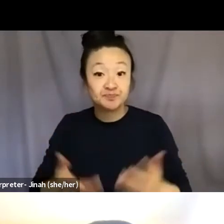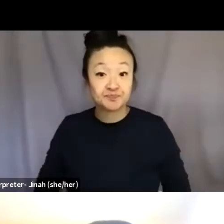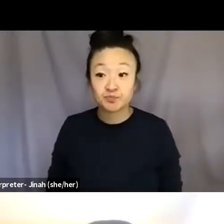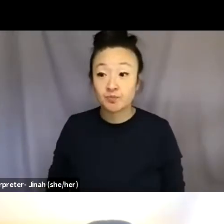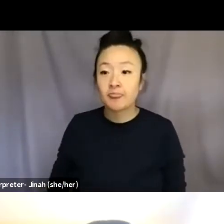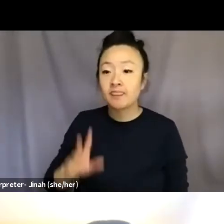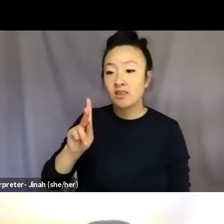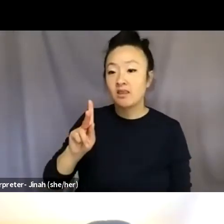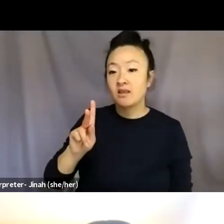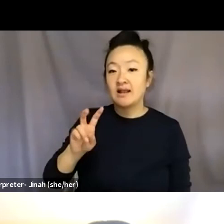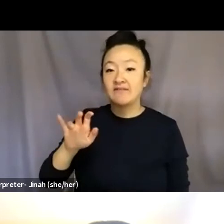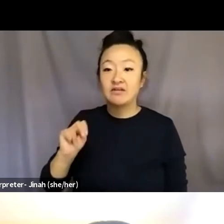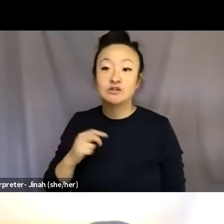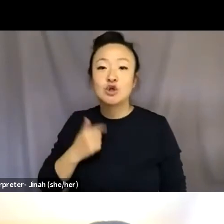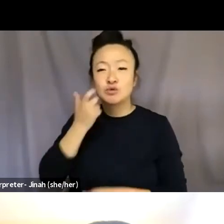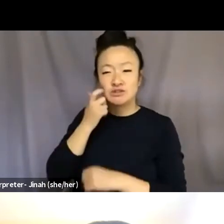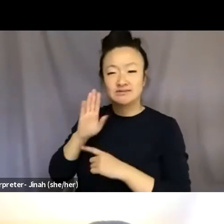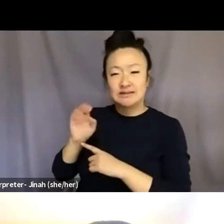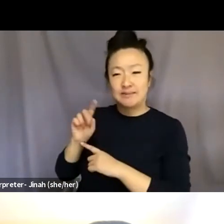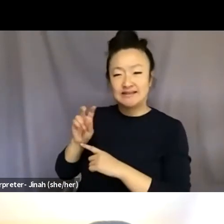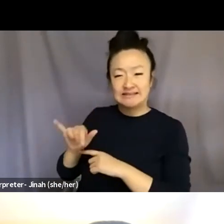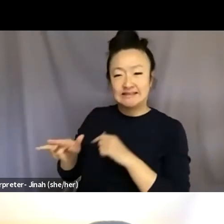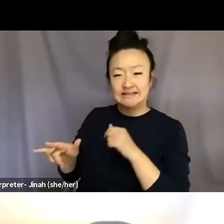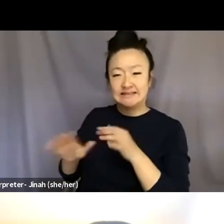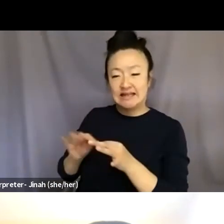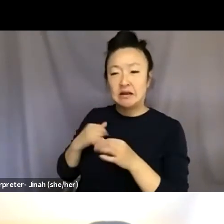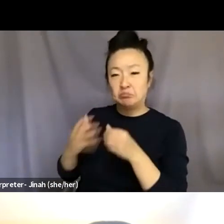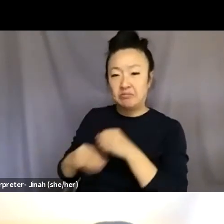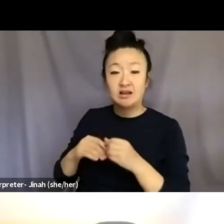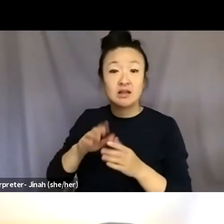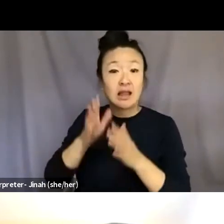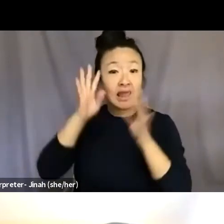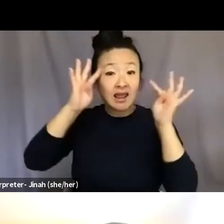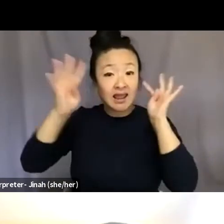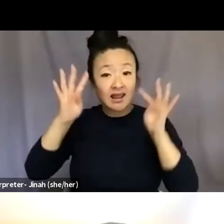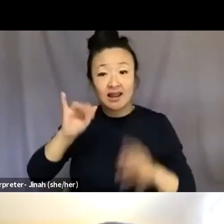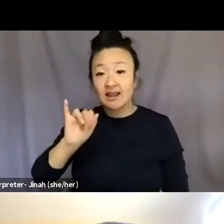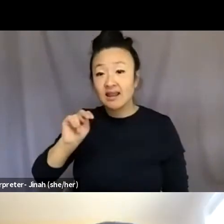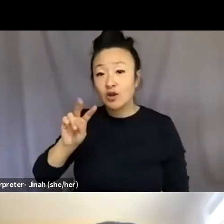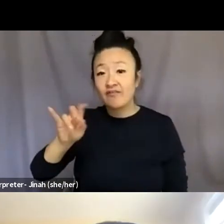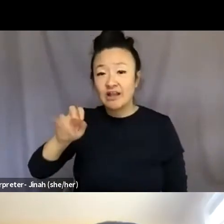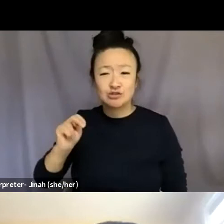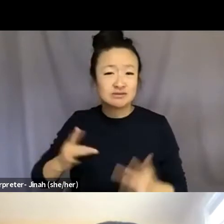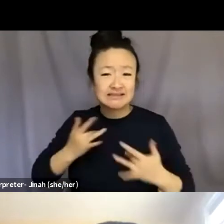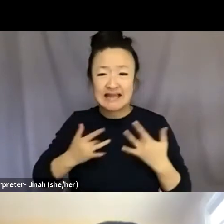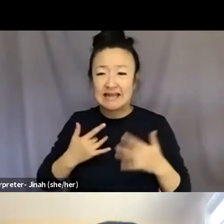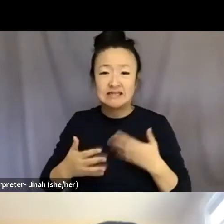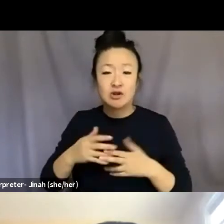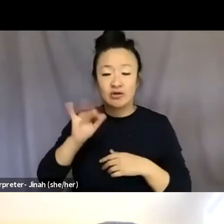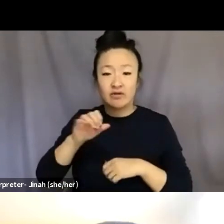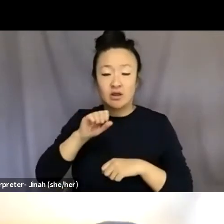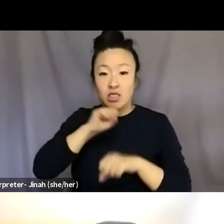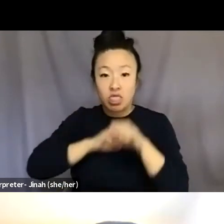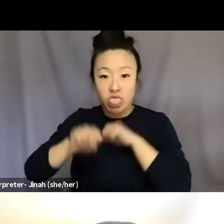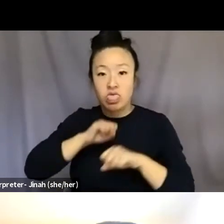Well, I'll pick up because of what Betsey just said. I think innovation is always exciting, even if it comes out of hardship. And artists